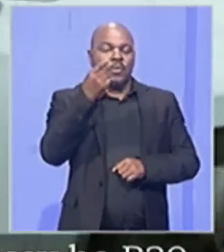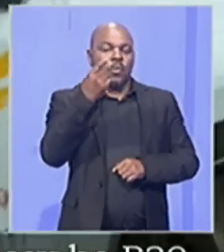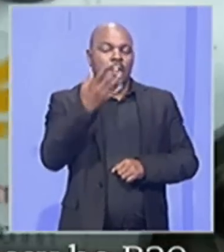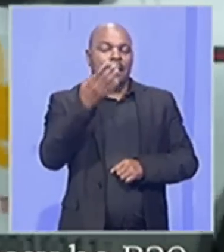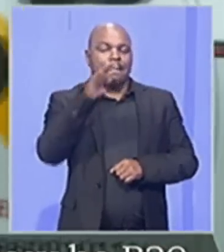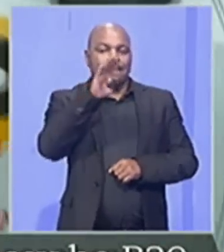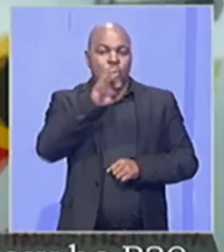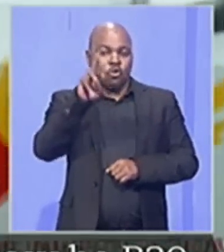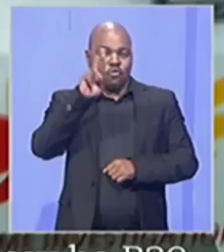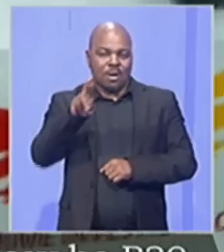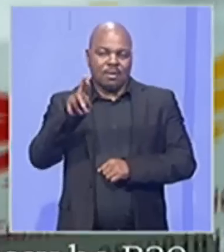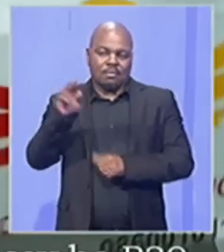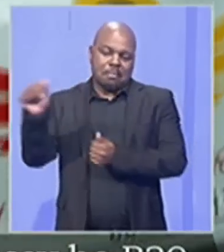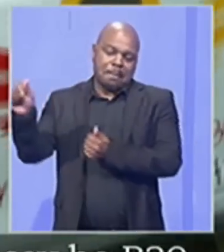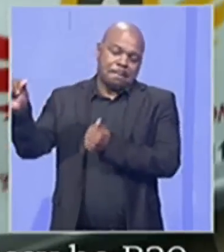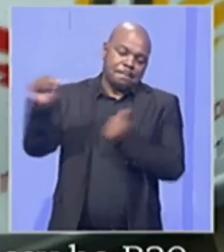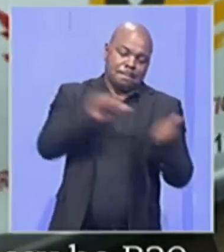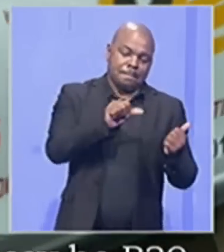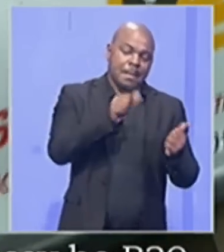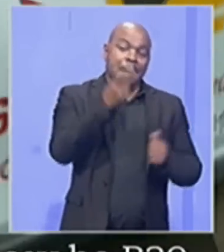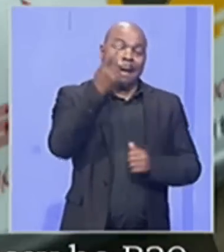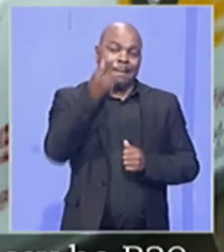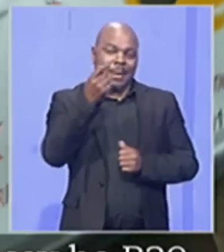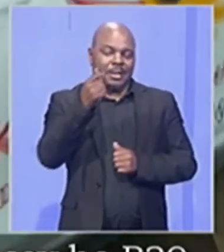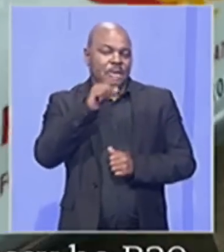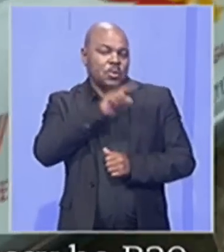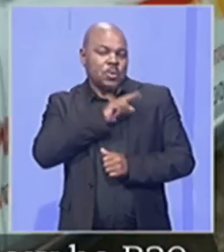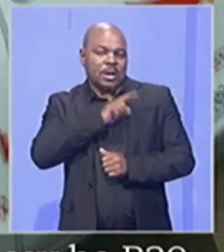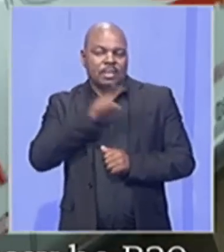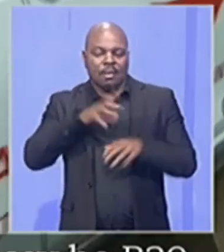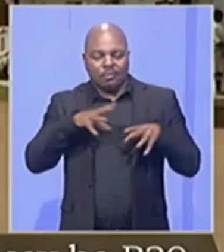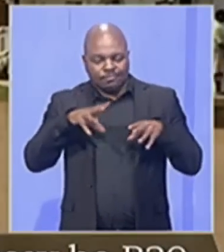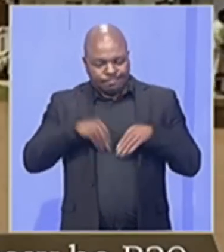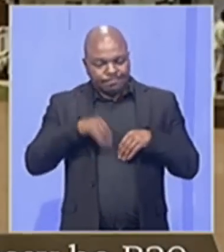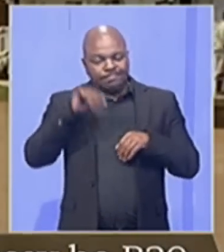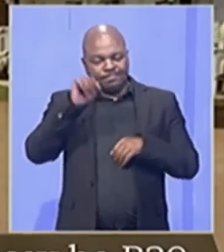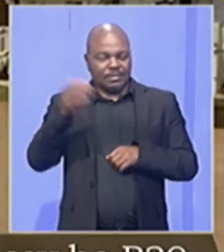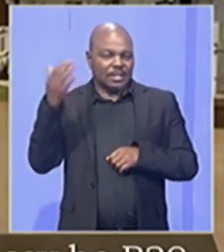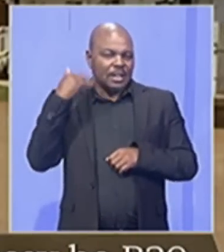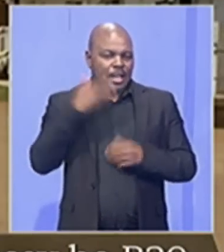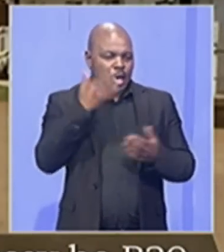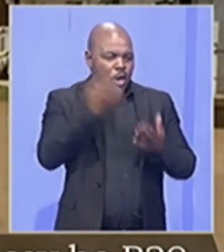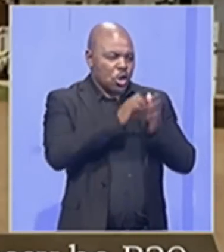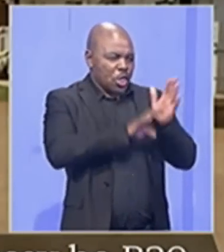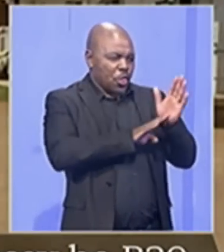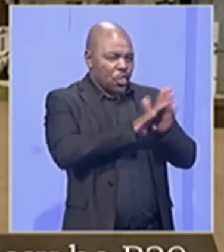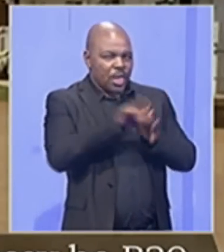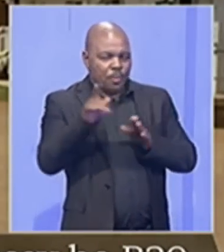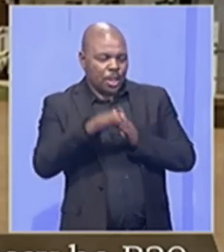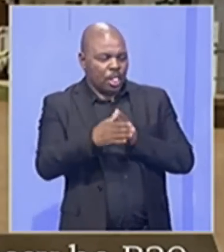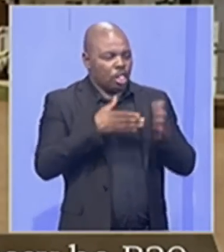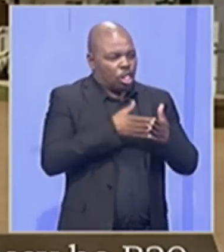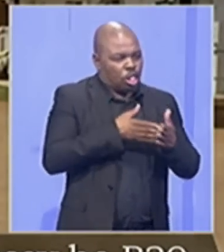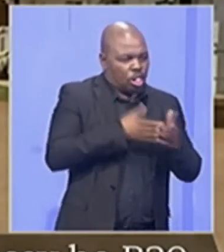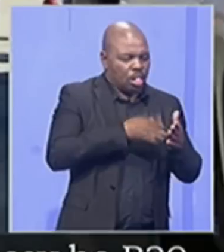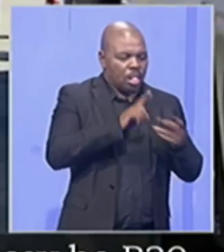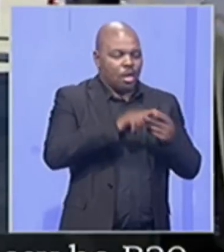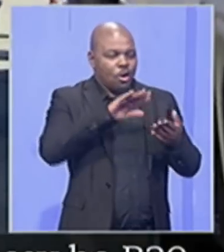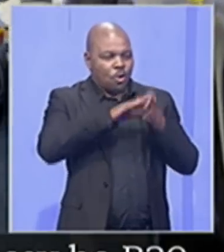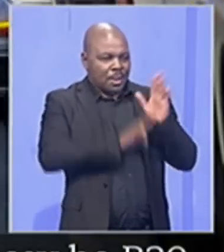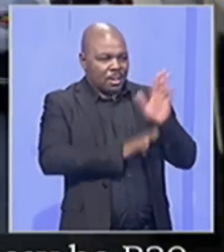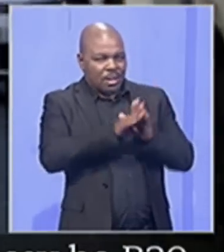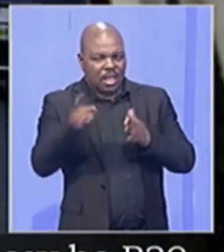e fumanweng ka bolotsana. Sena e le ho amohela molato wa tshitiso kgolo ya moruo ha mo le ntlafatso ya baahi mo diketsalo